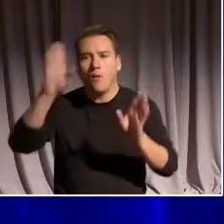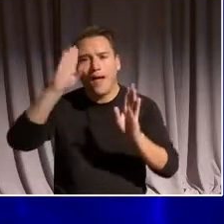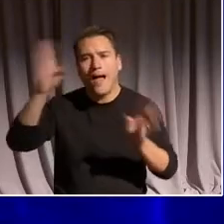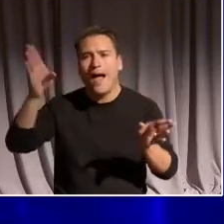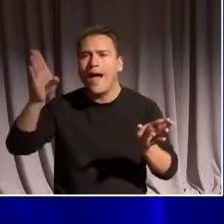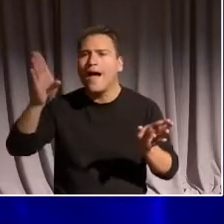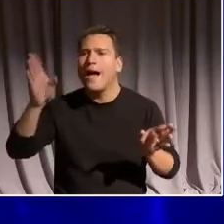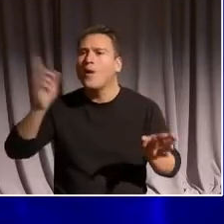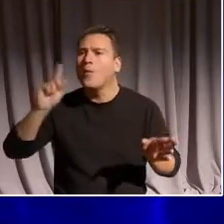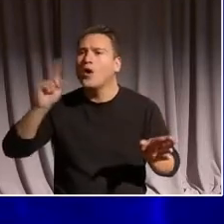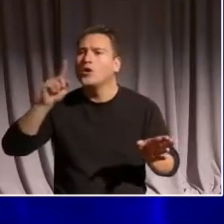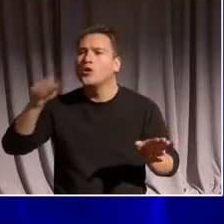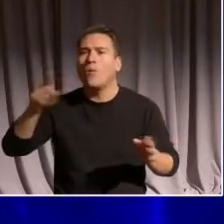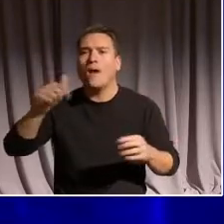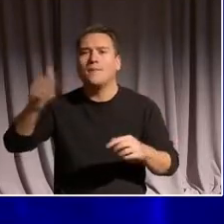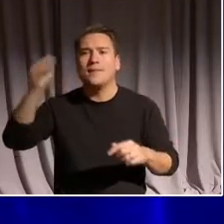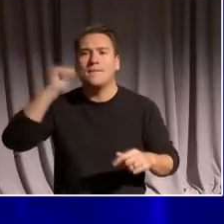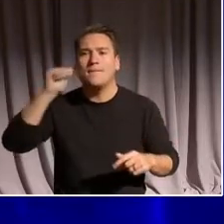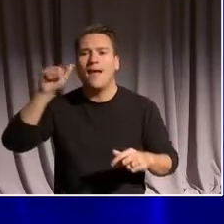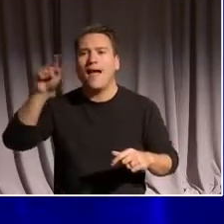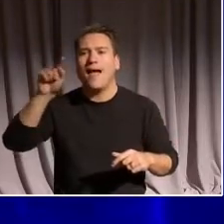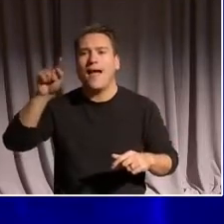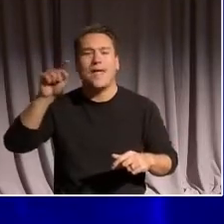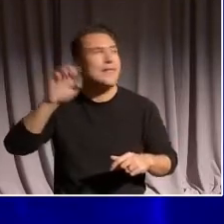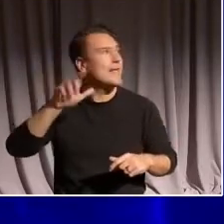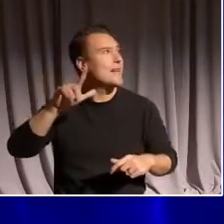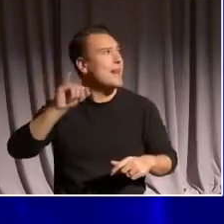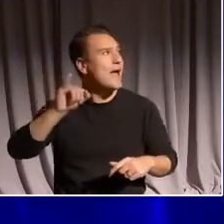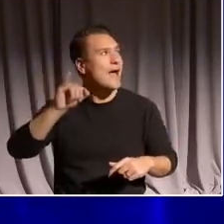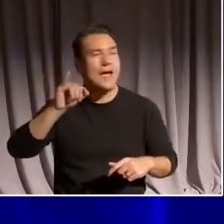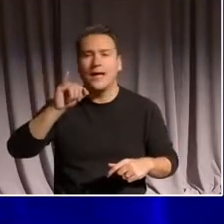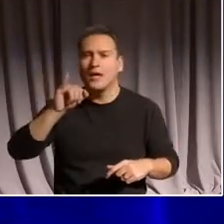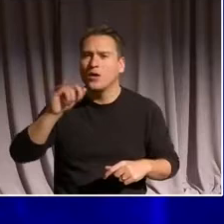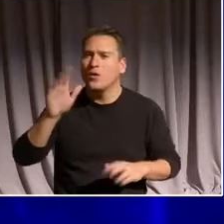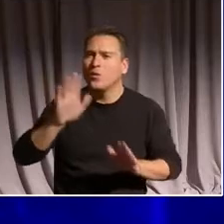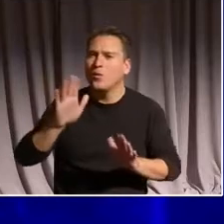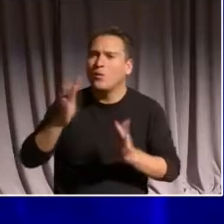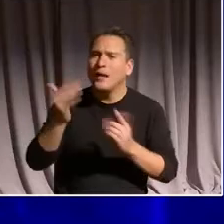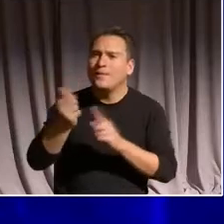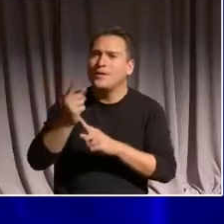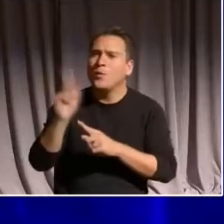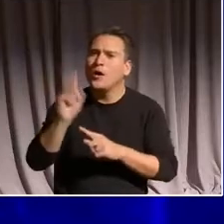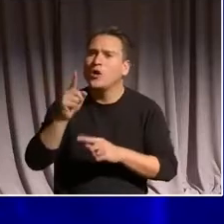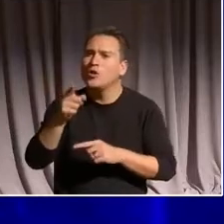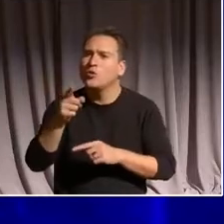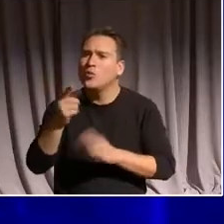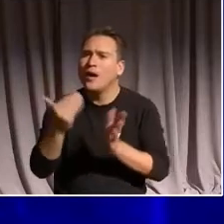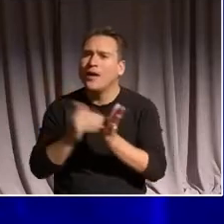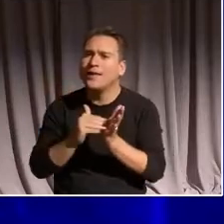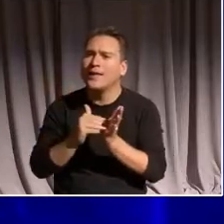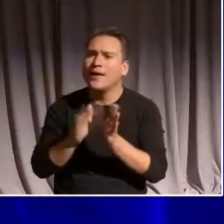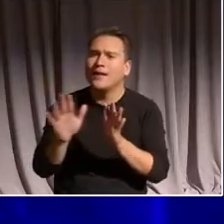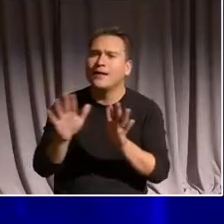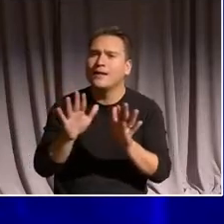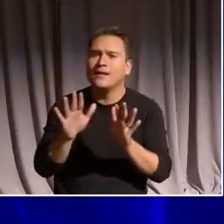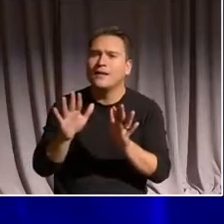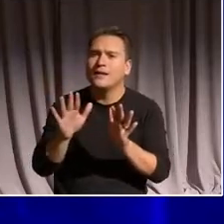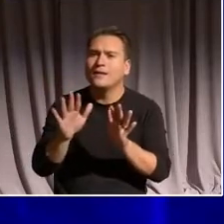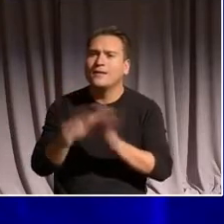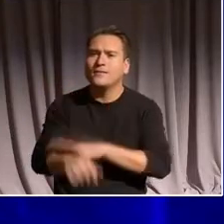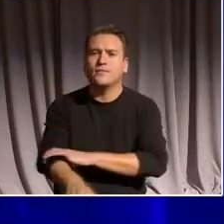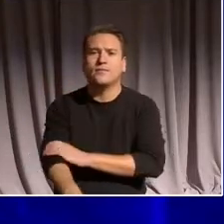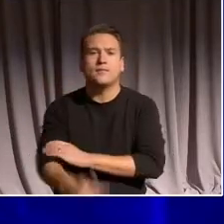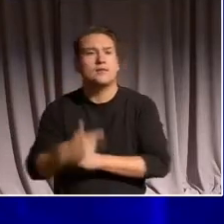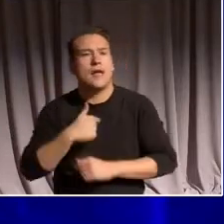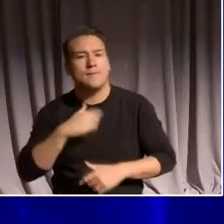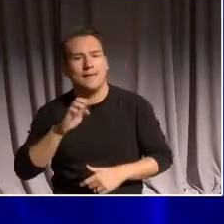where are you? I can't way see in the where you are. back. Okay, hi. Way in the back. Wait, Eli, with- say who you're with. Yes. Eli Gillardin